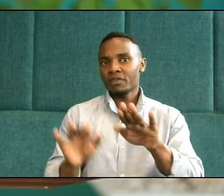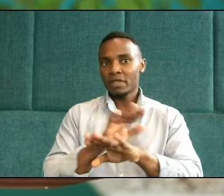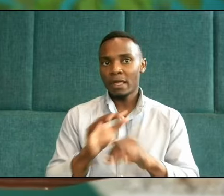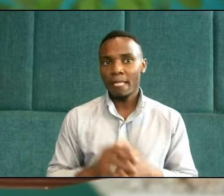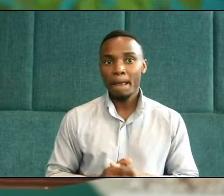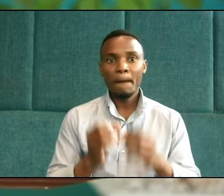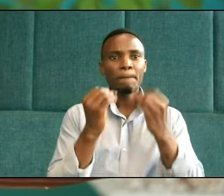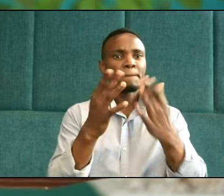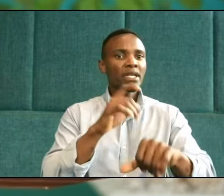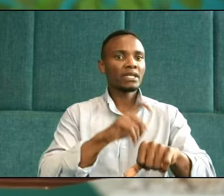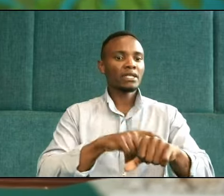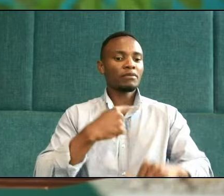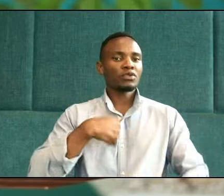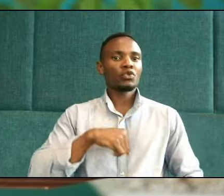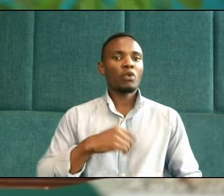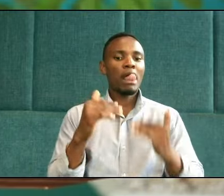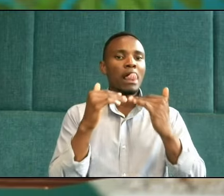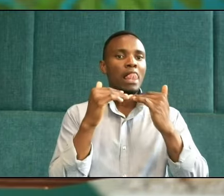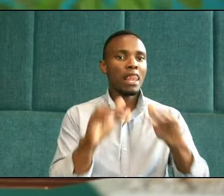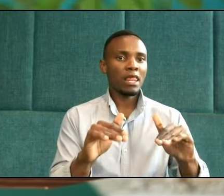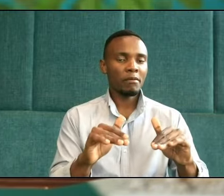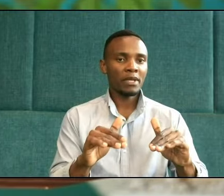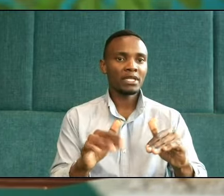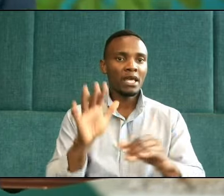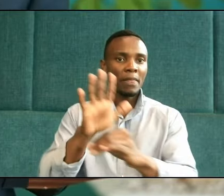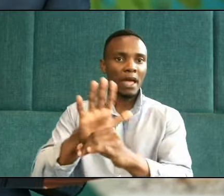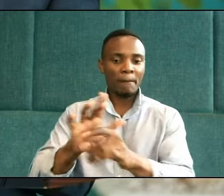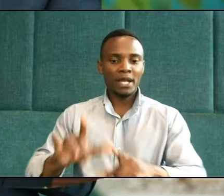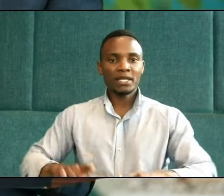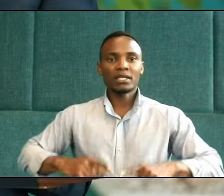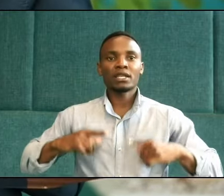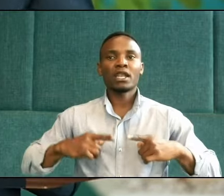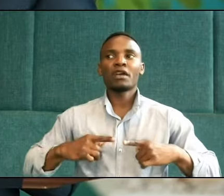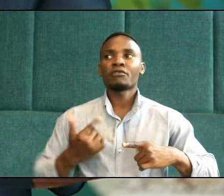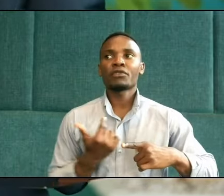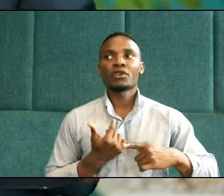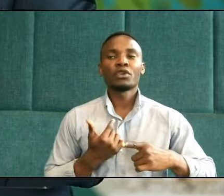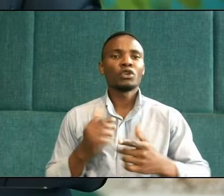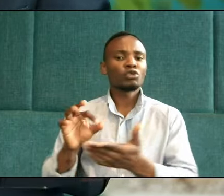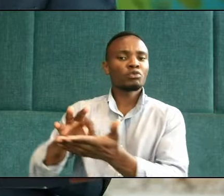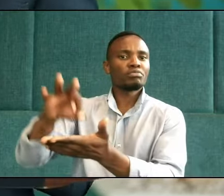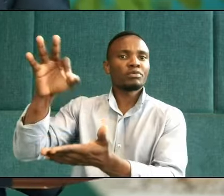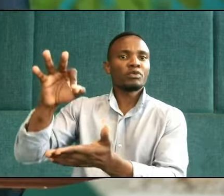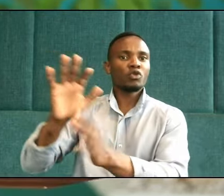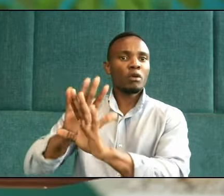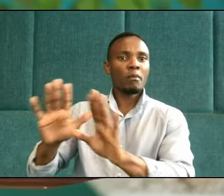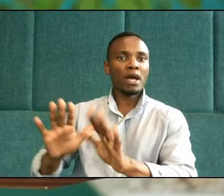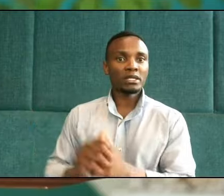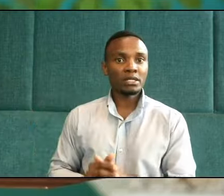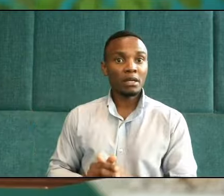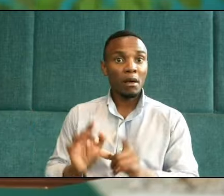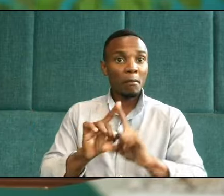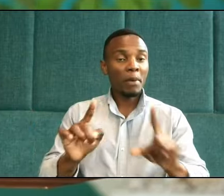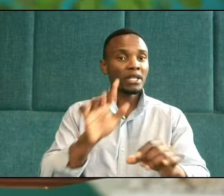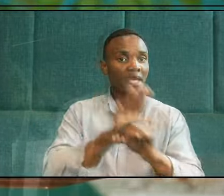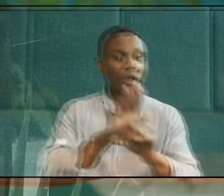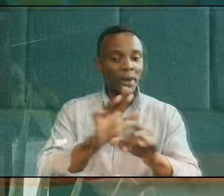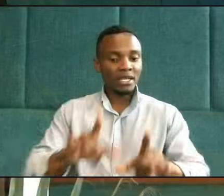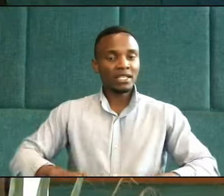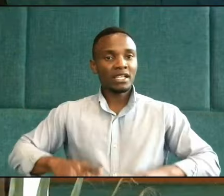times we limit the abundant life to the spiritual realm only. The abundant life